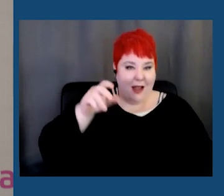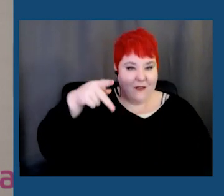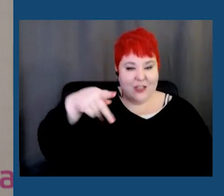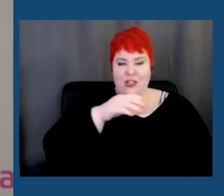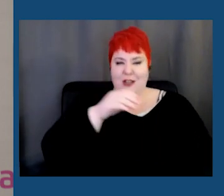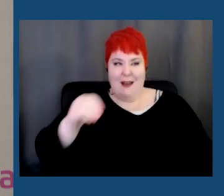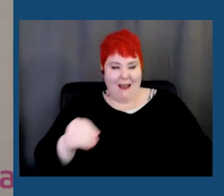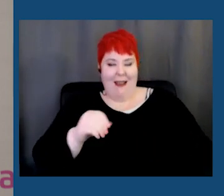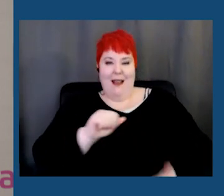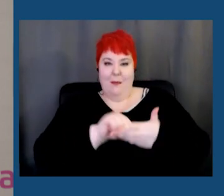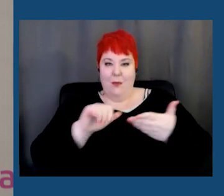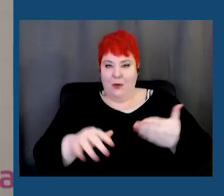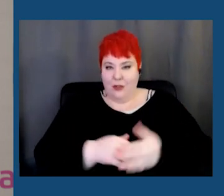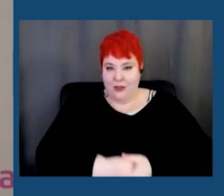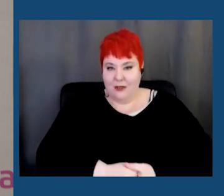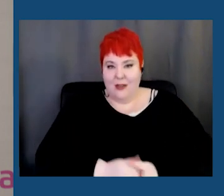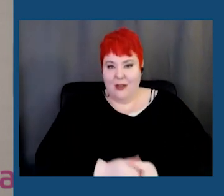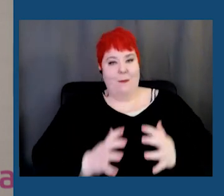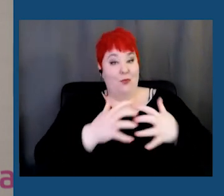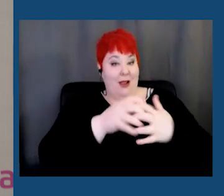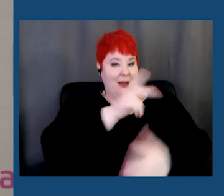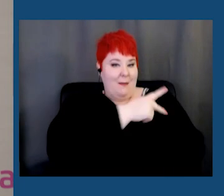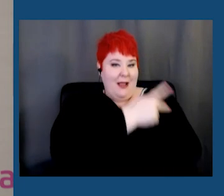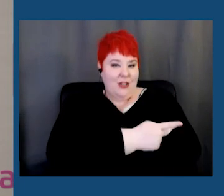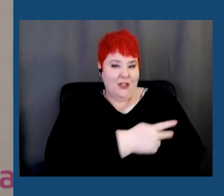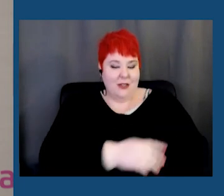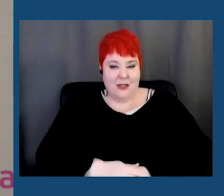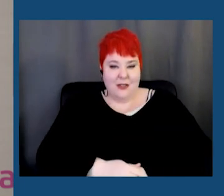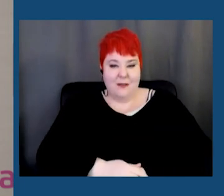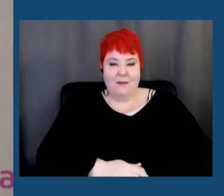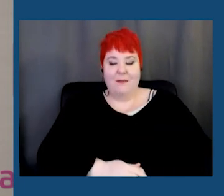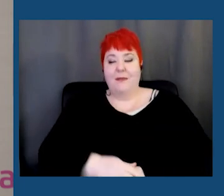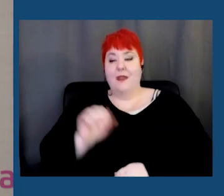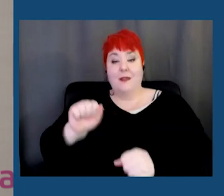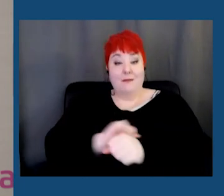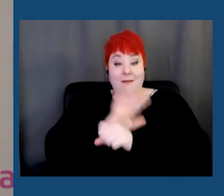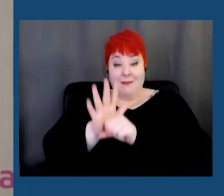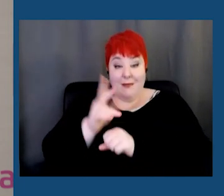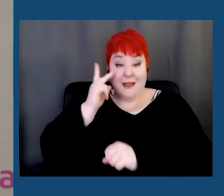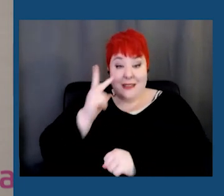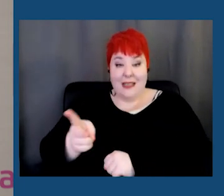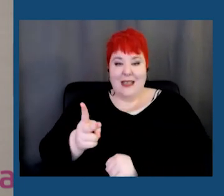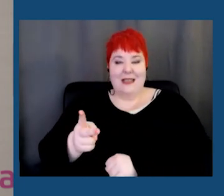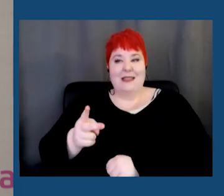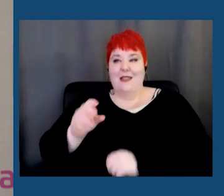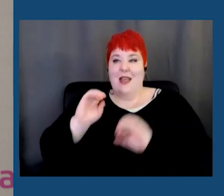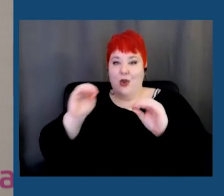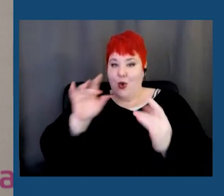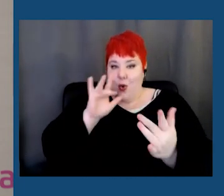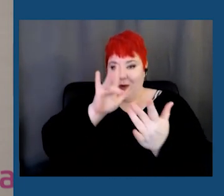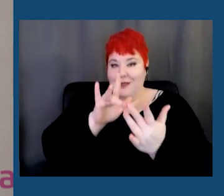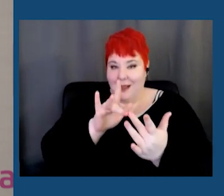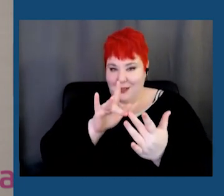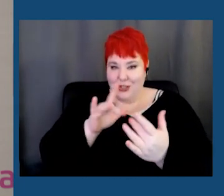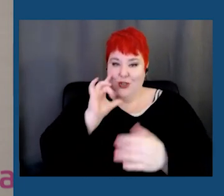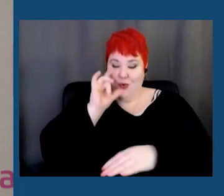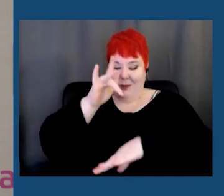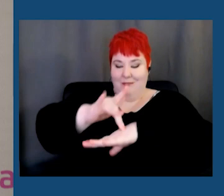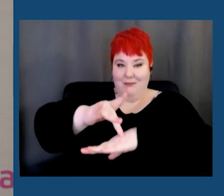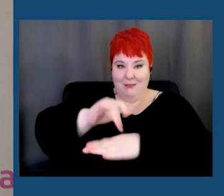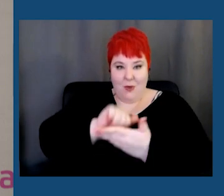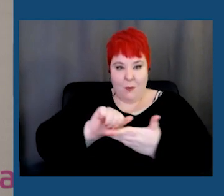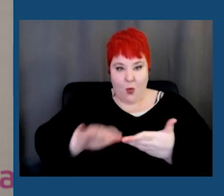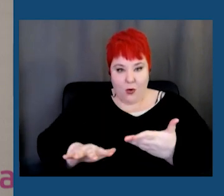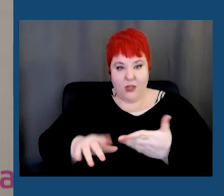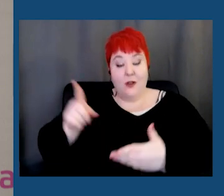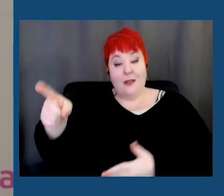Reimbursement is an example. The pandemic showed us that low-touch and no-touch abortion, in which patients complete either a portion or all